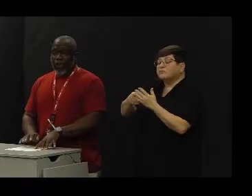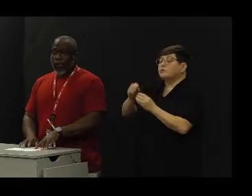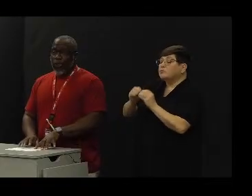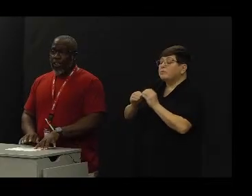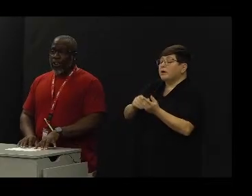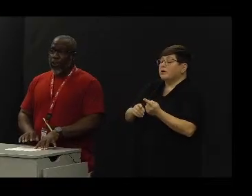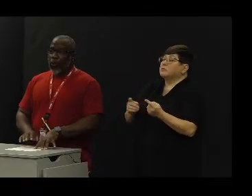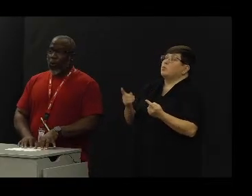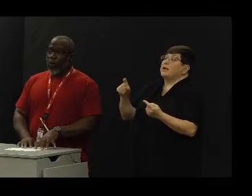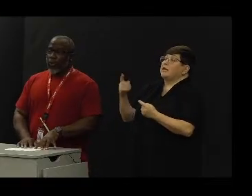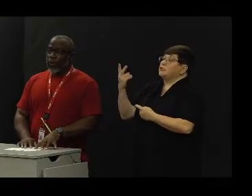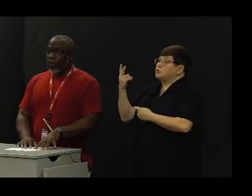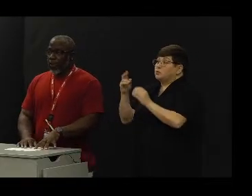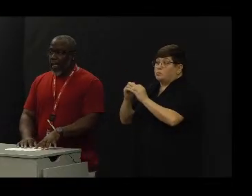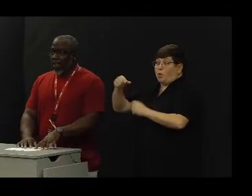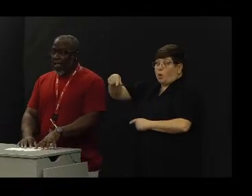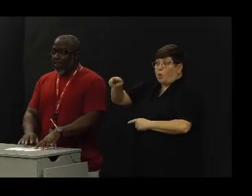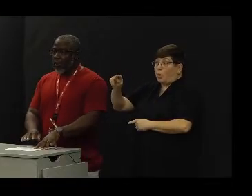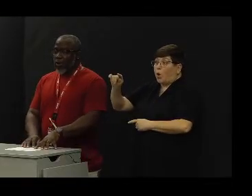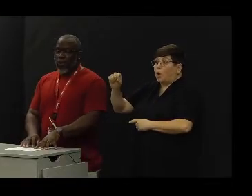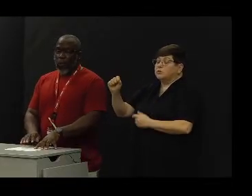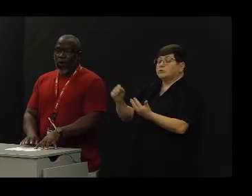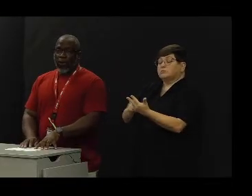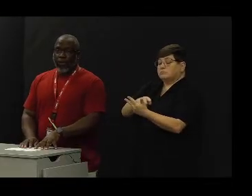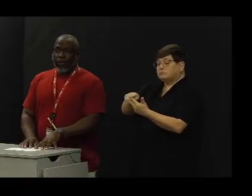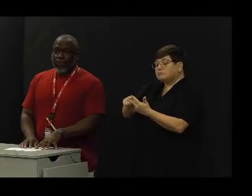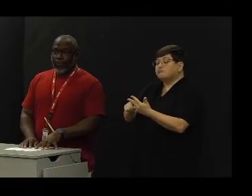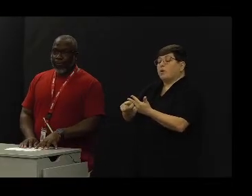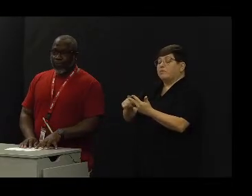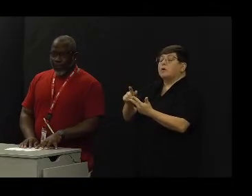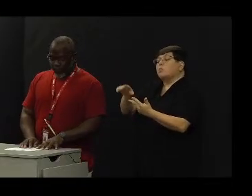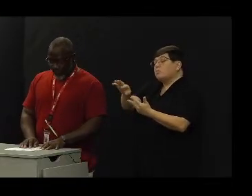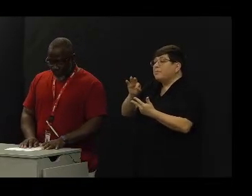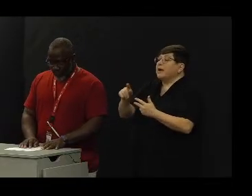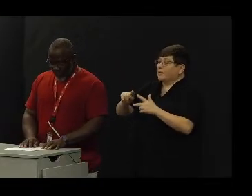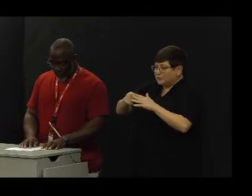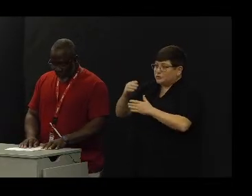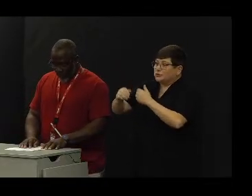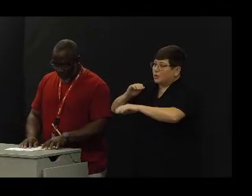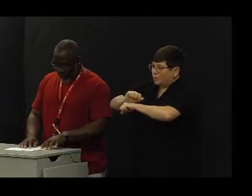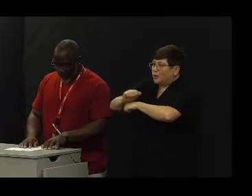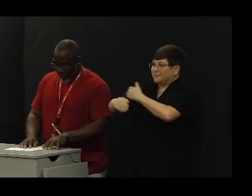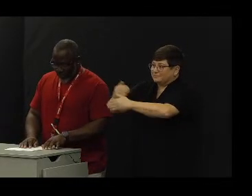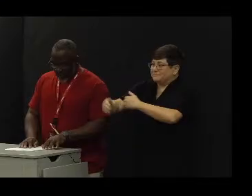on 2 additional quotes, and they can start the work.